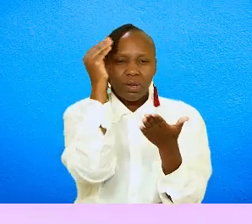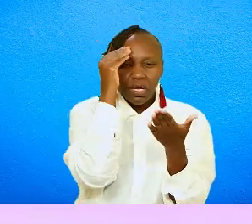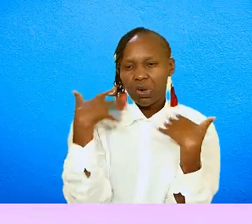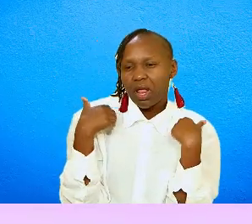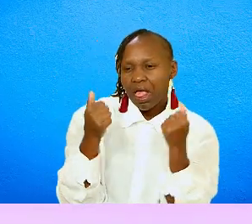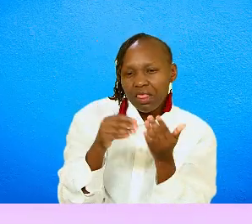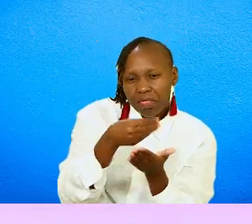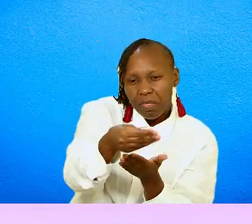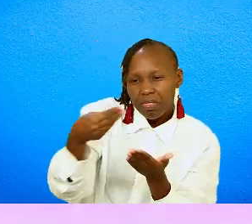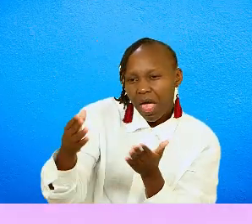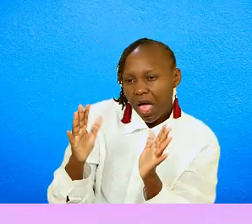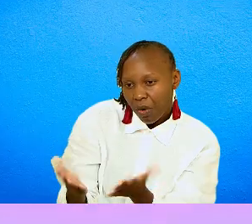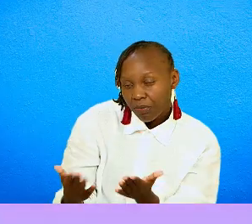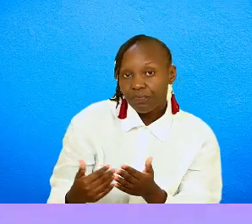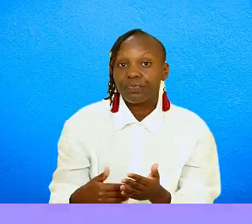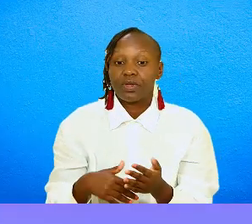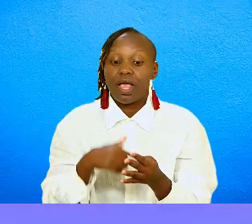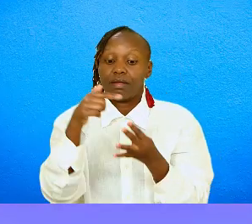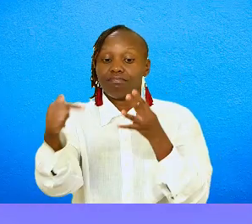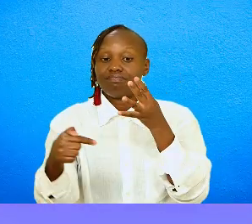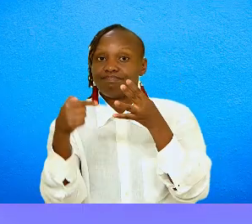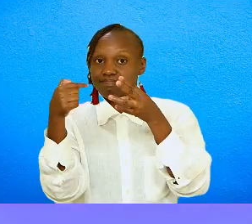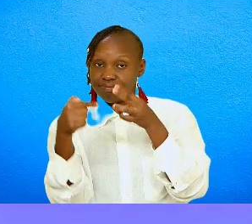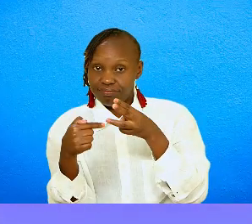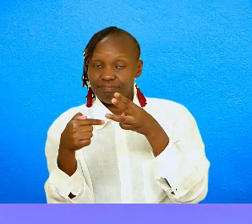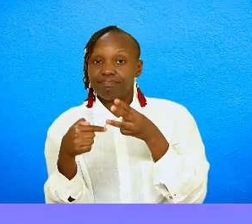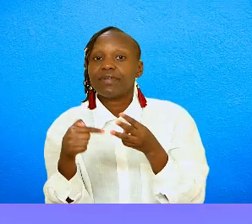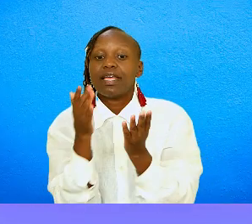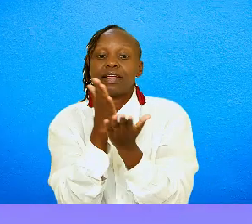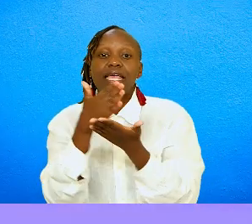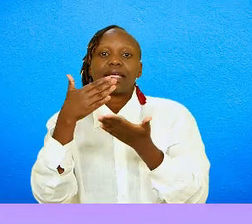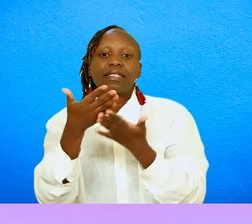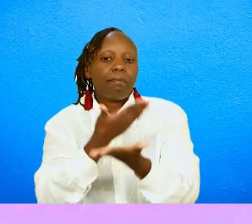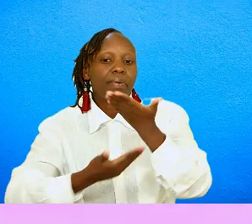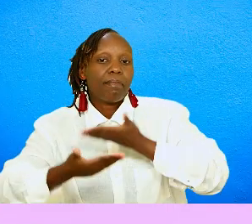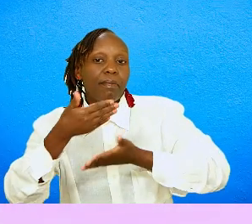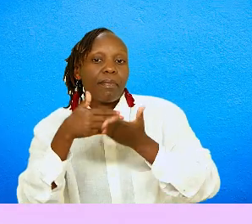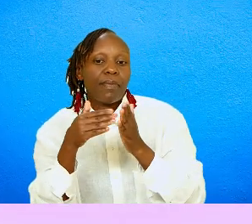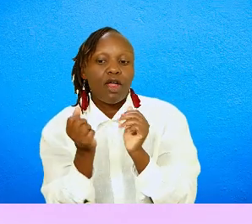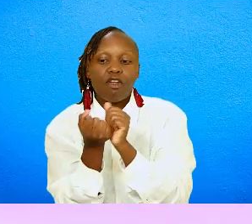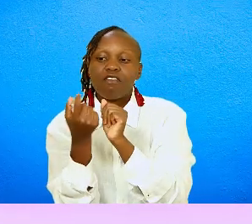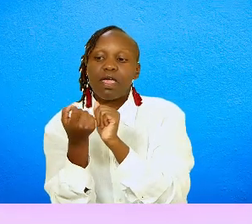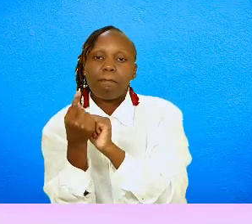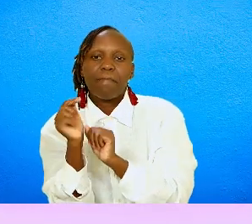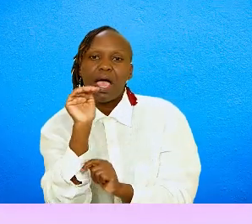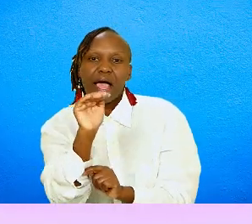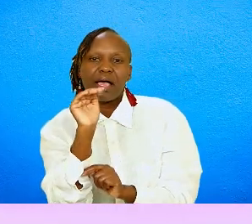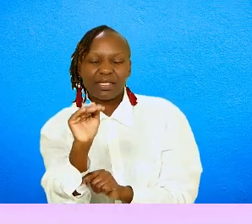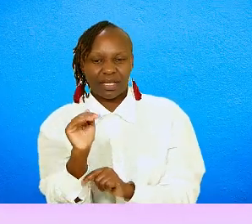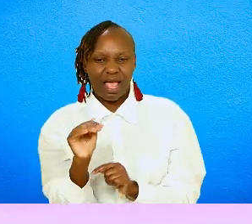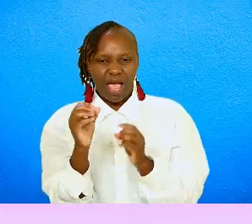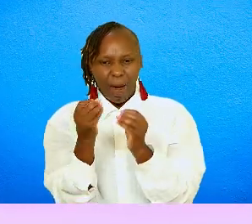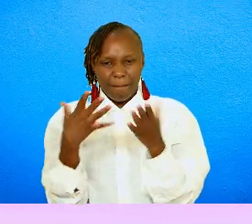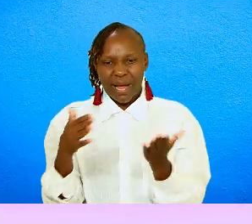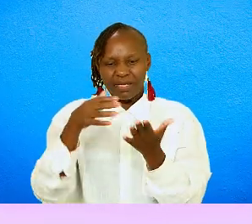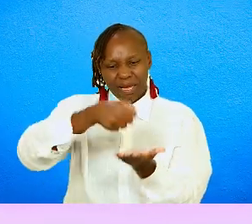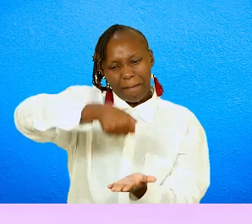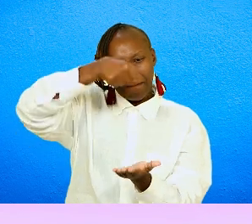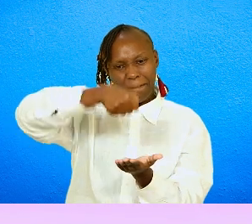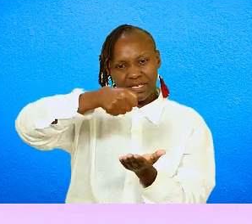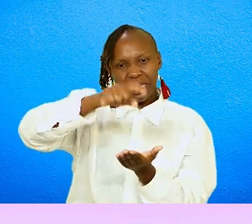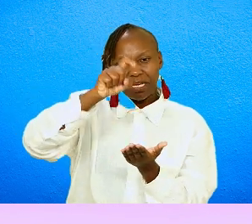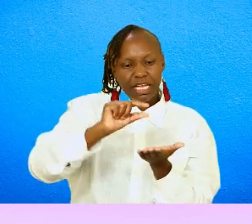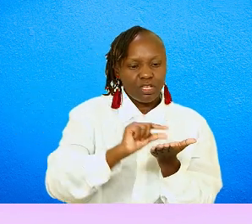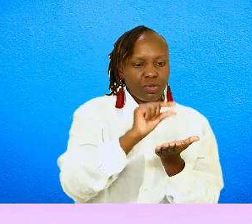health. Following this, sector hearings are held in November, where we have the first opportunity to ask ourselves, how much of the budget do we actually